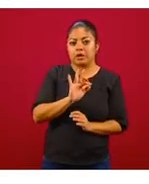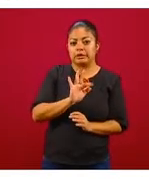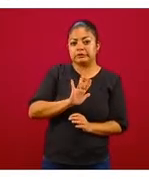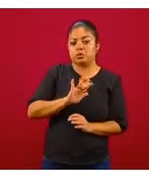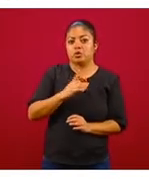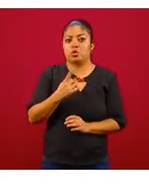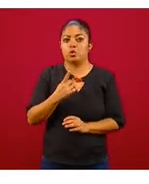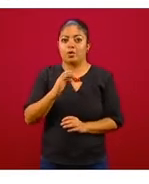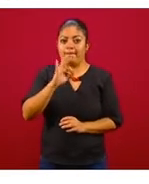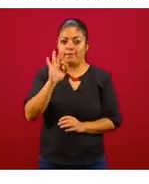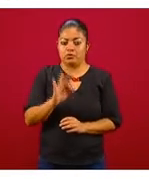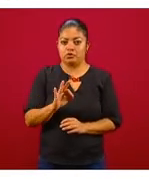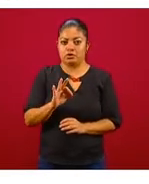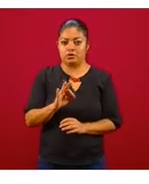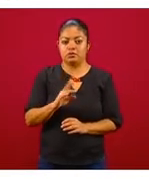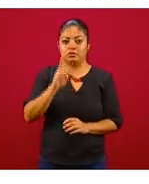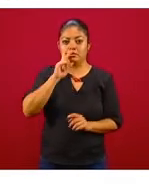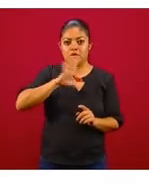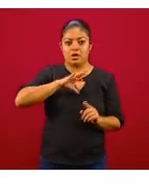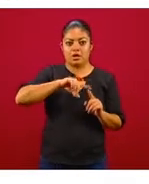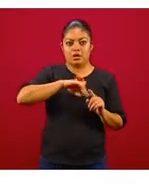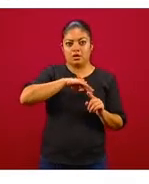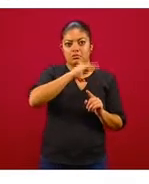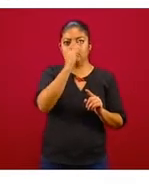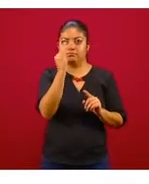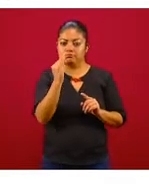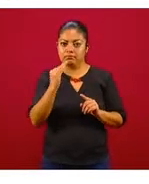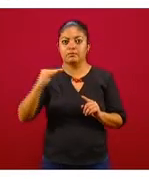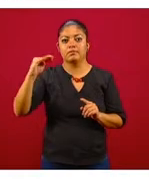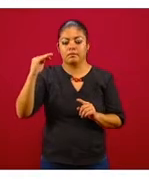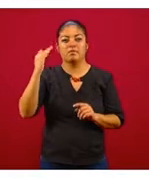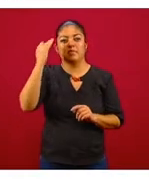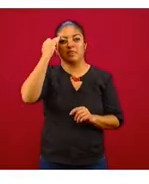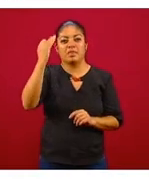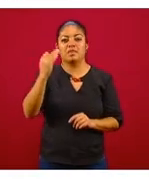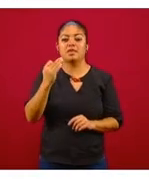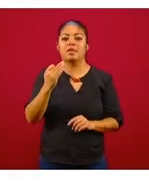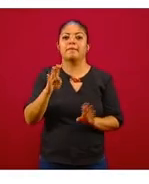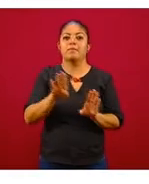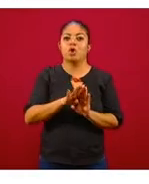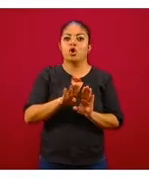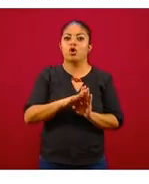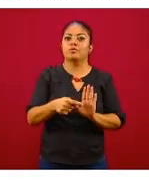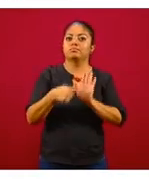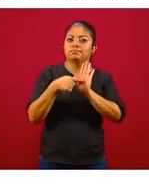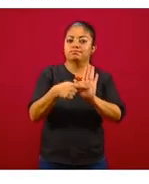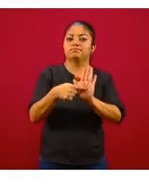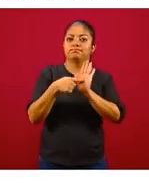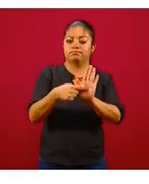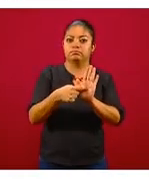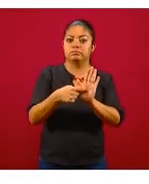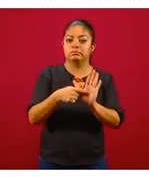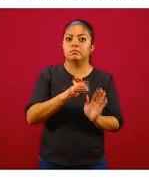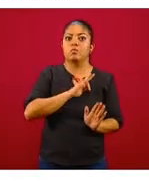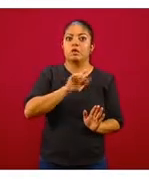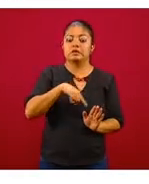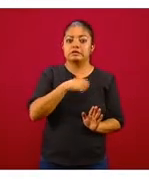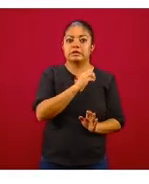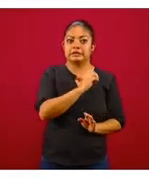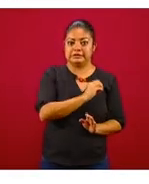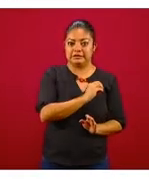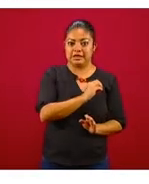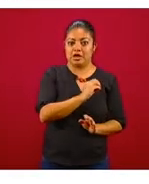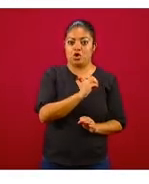En las curvas, lo que presentamos es de manera periódica cómo And se ha ido manifestando. by observing these curves, we can see